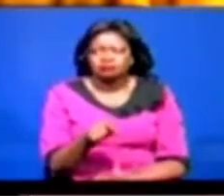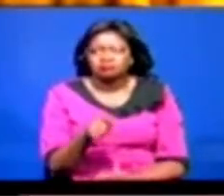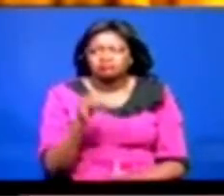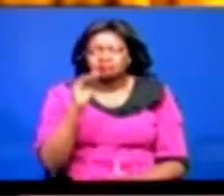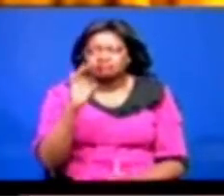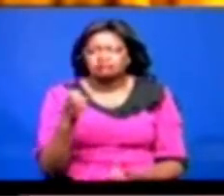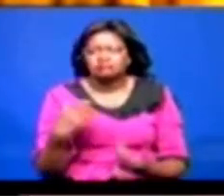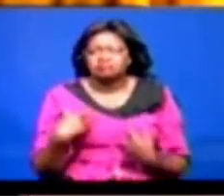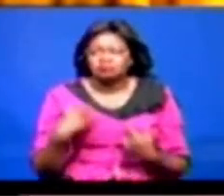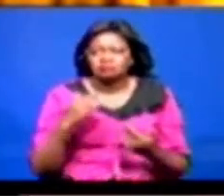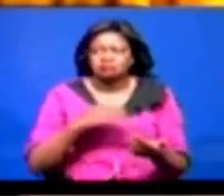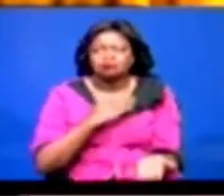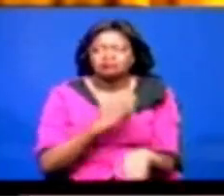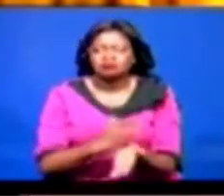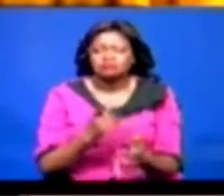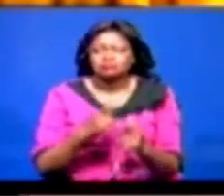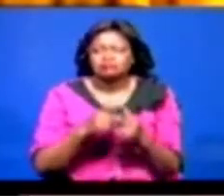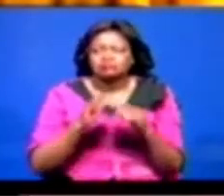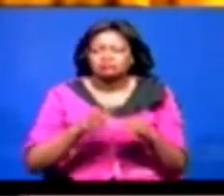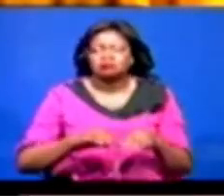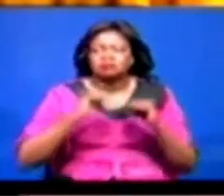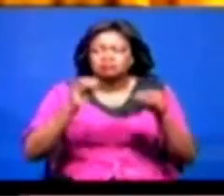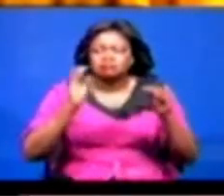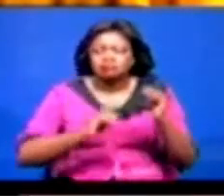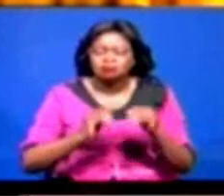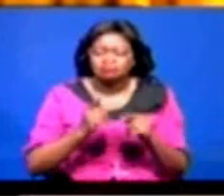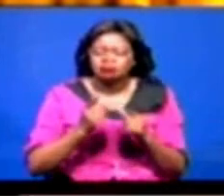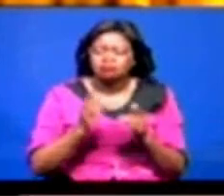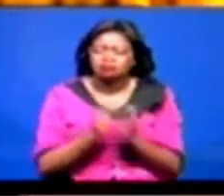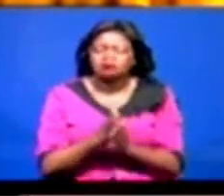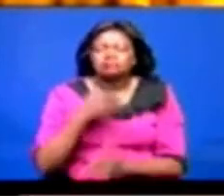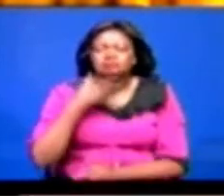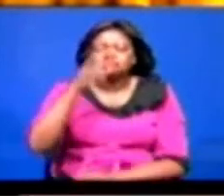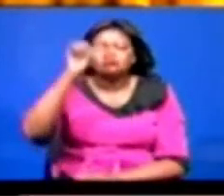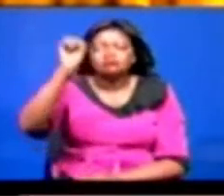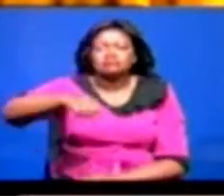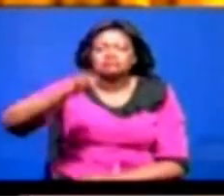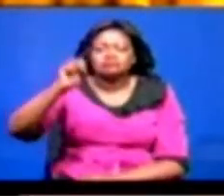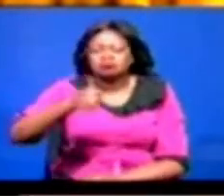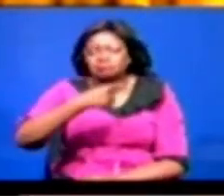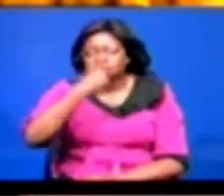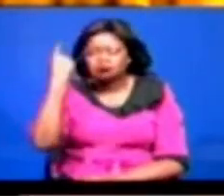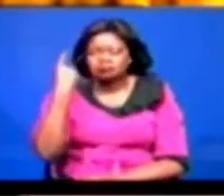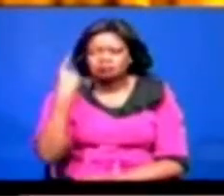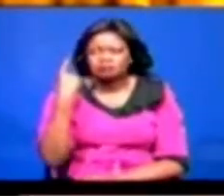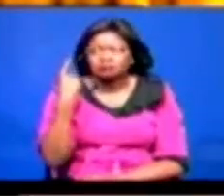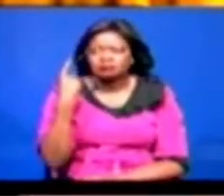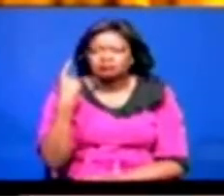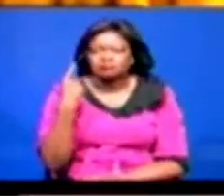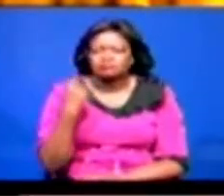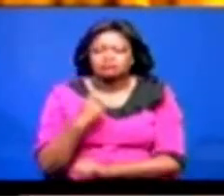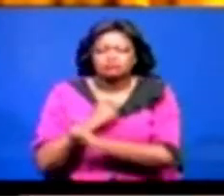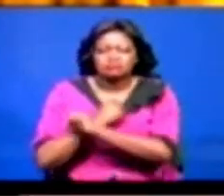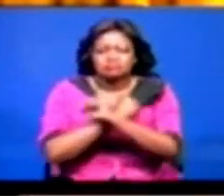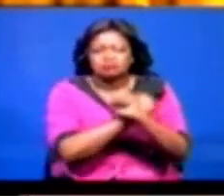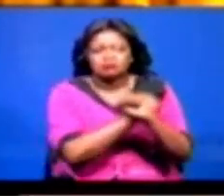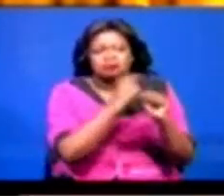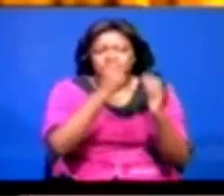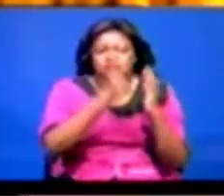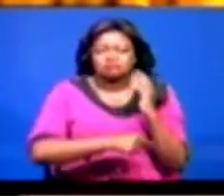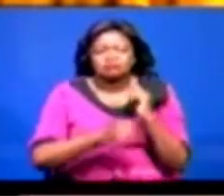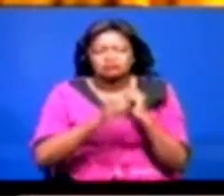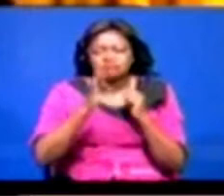the power to postpone the elections? And the answer is yes, because it secures and protects Article 38